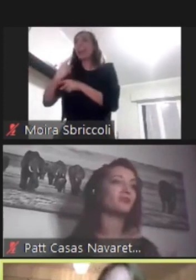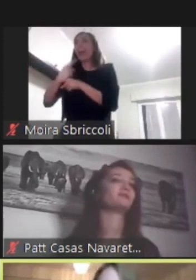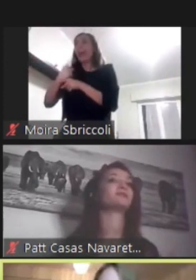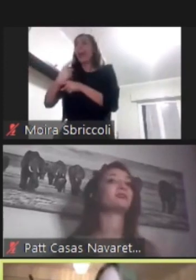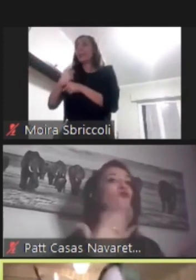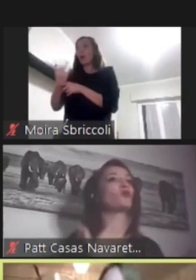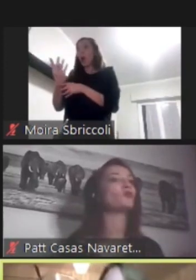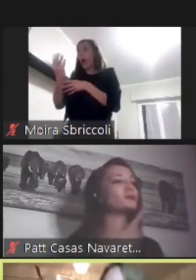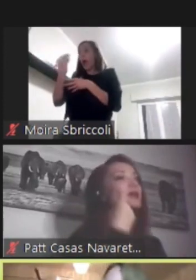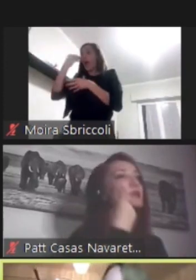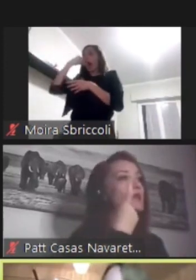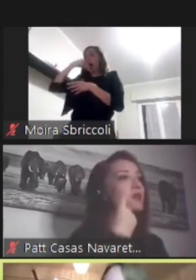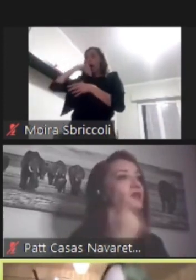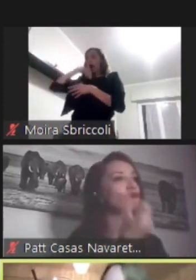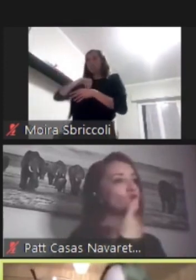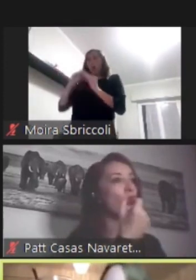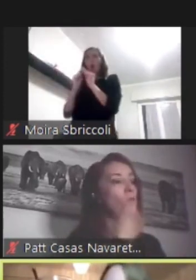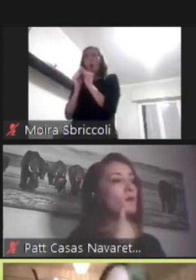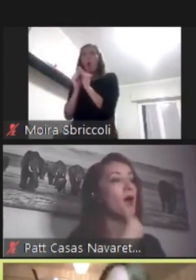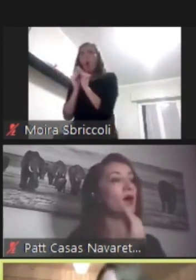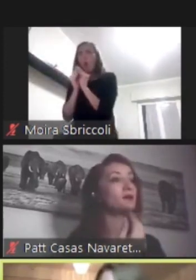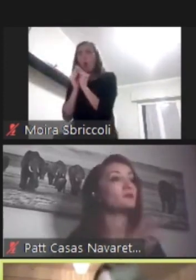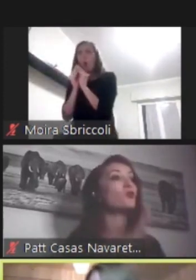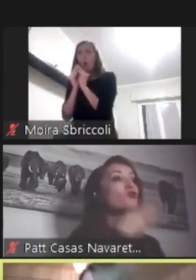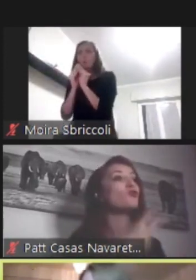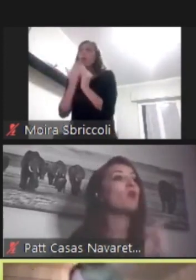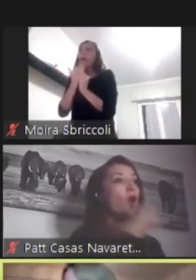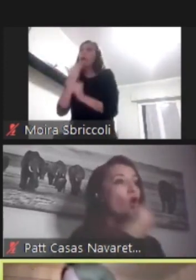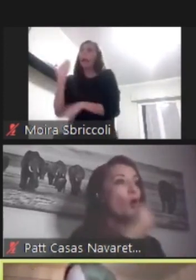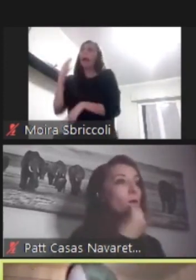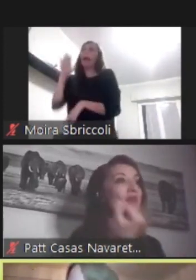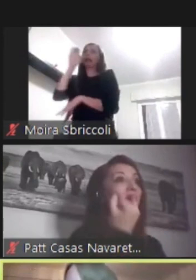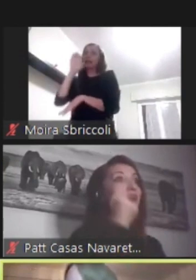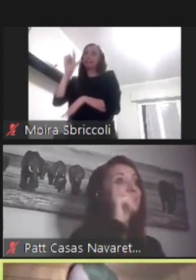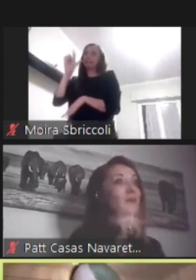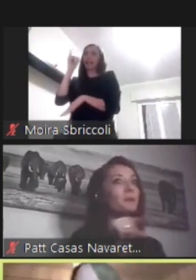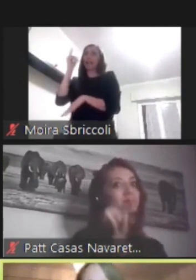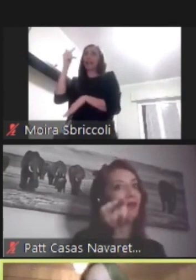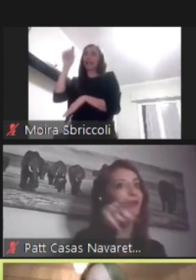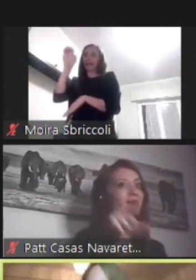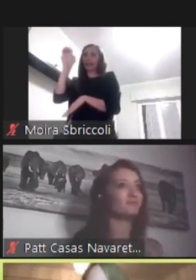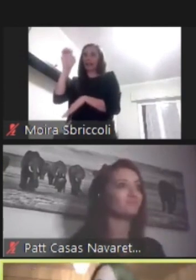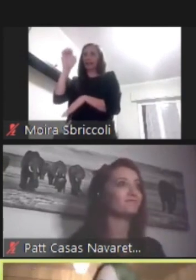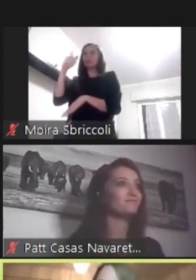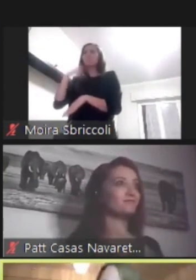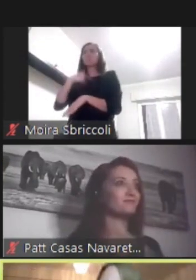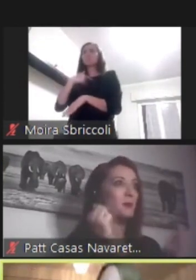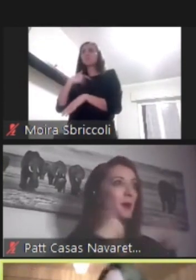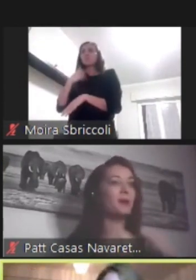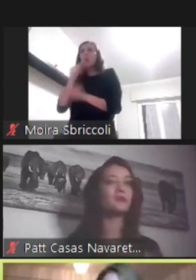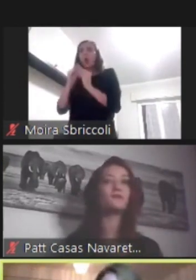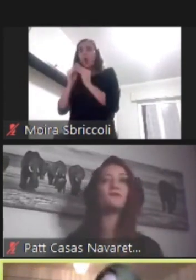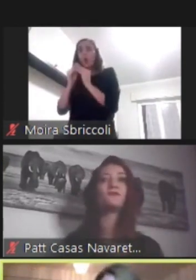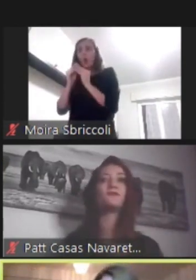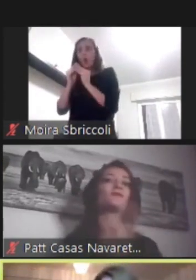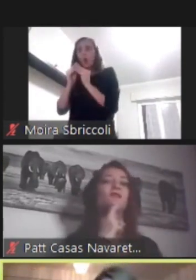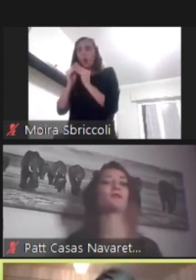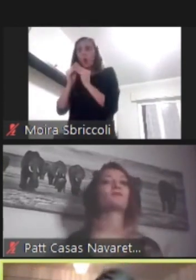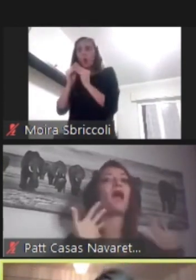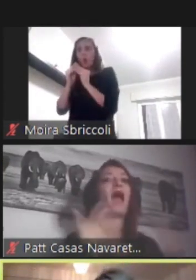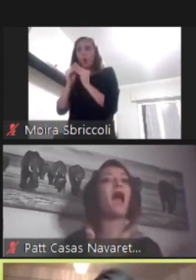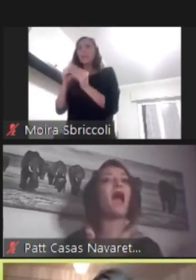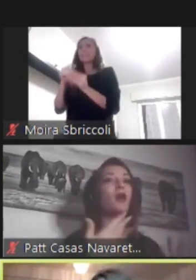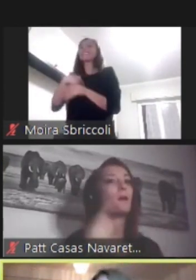Elite? Well, I normally have a big glass of water, and then I use 1 stick